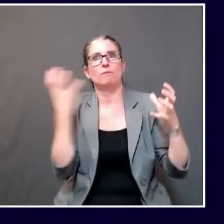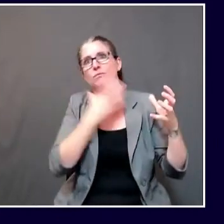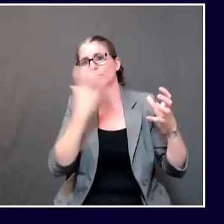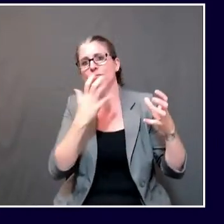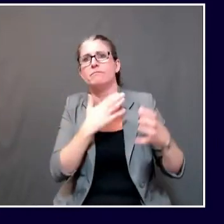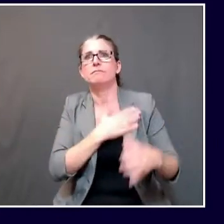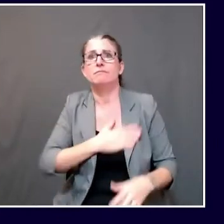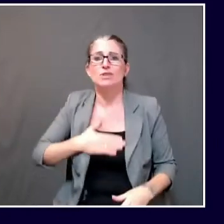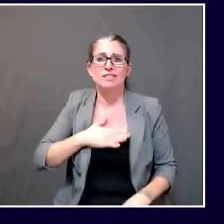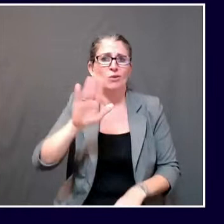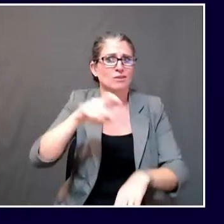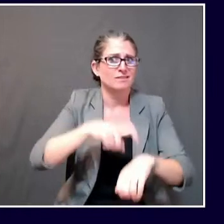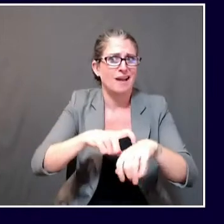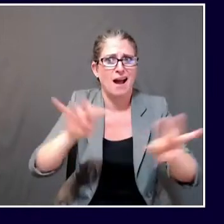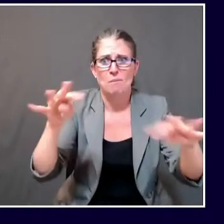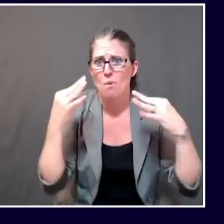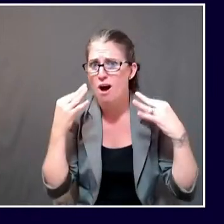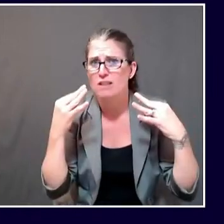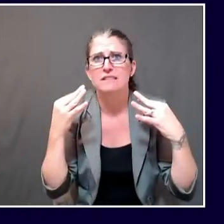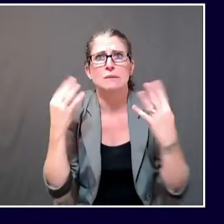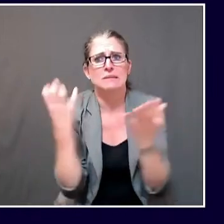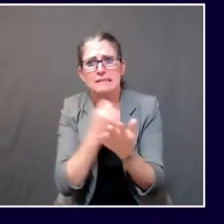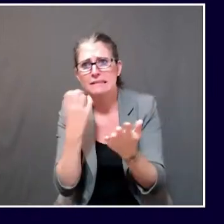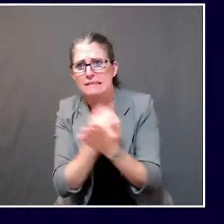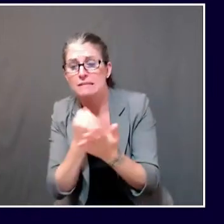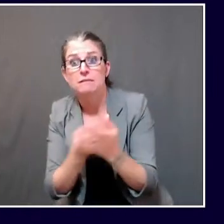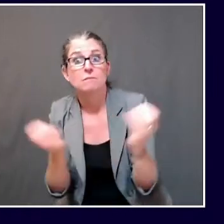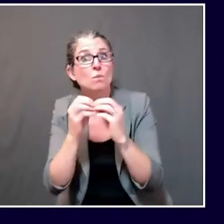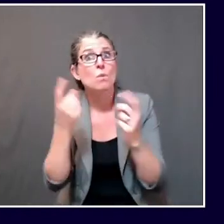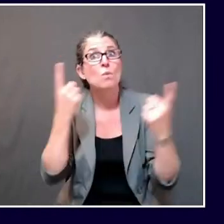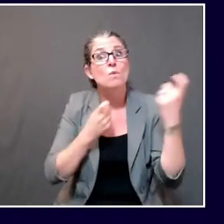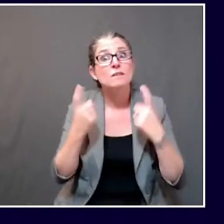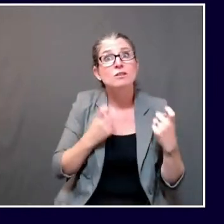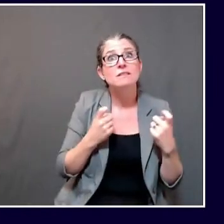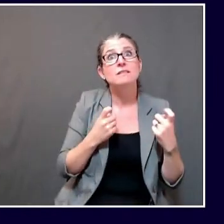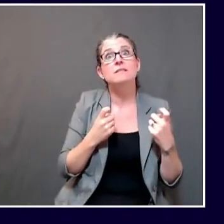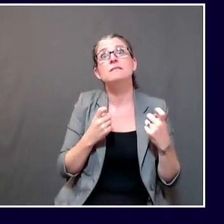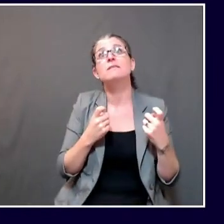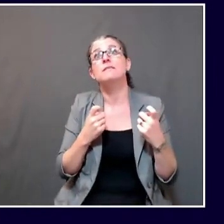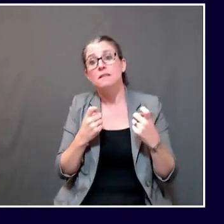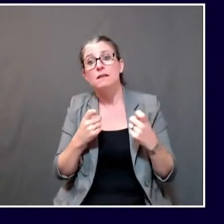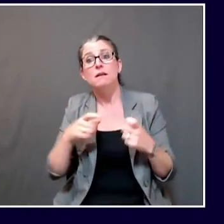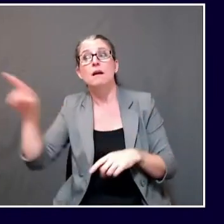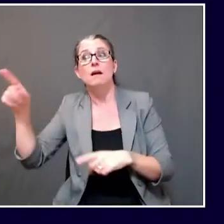this afternoon, as well as all the questions from our colleagues in the media. As always, we wish